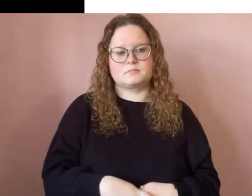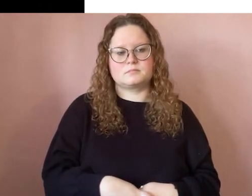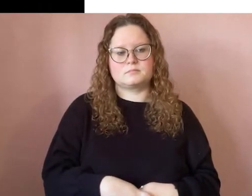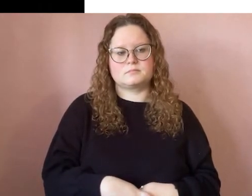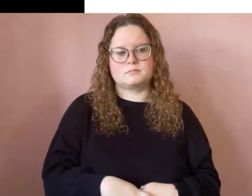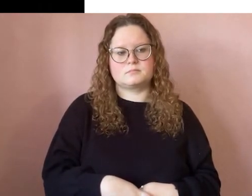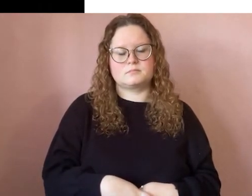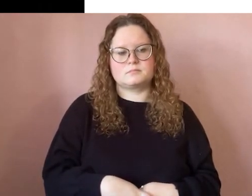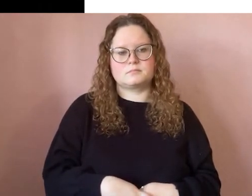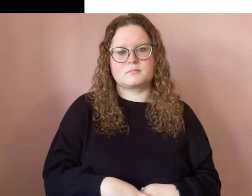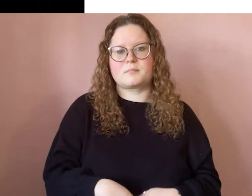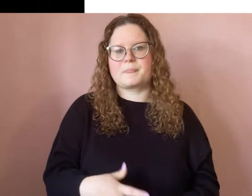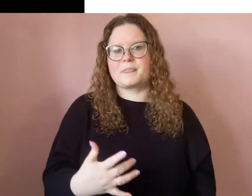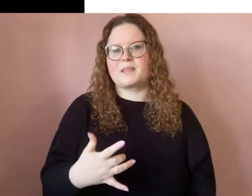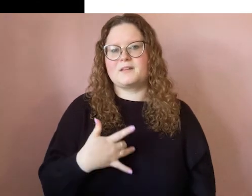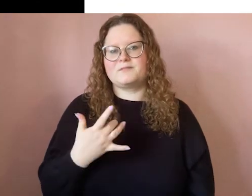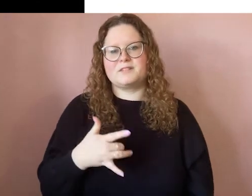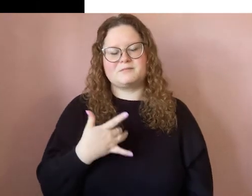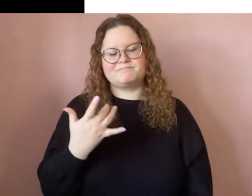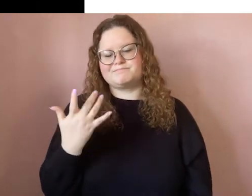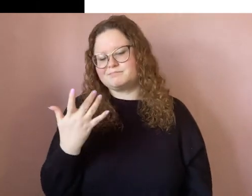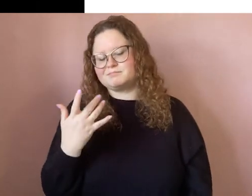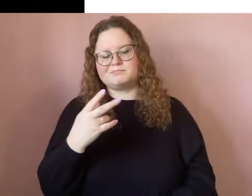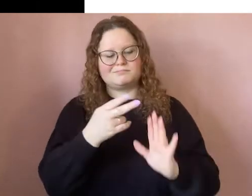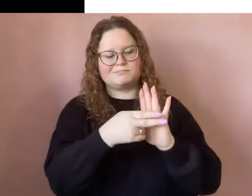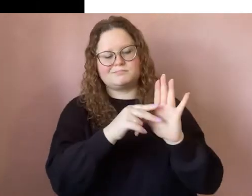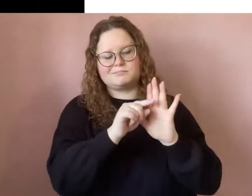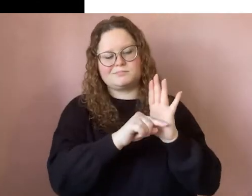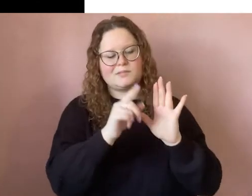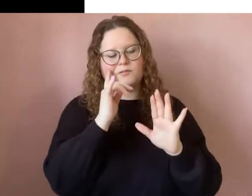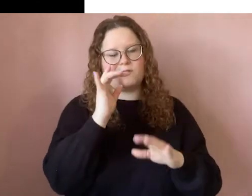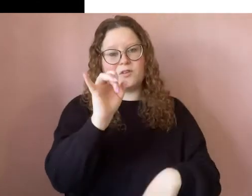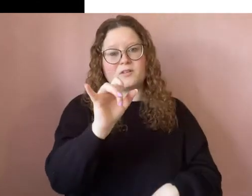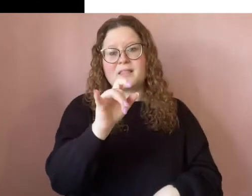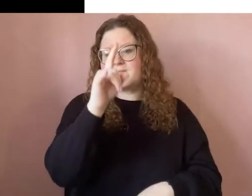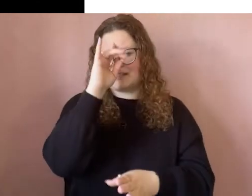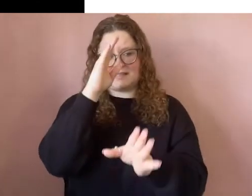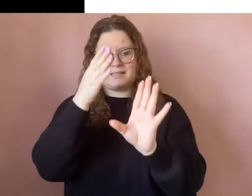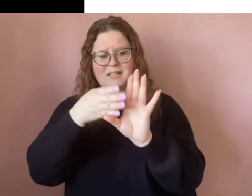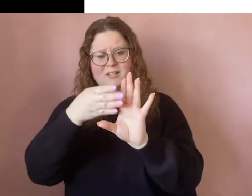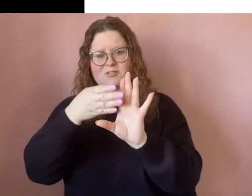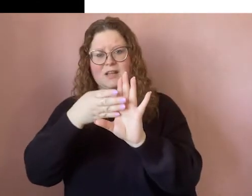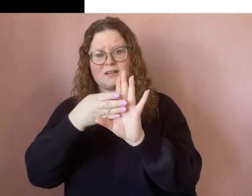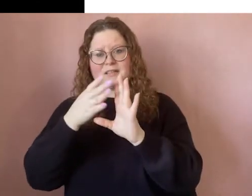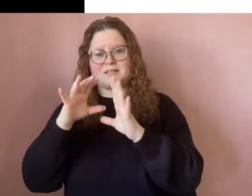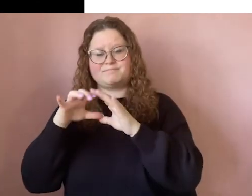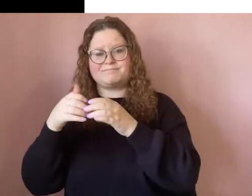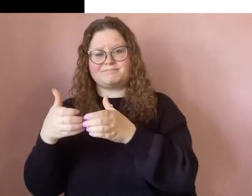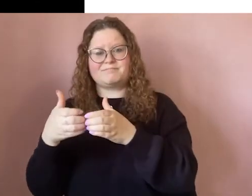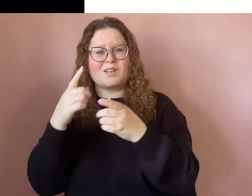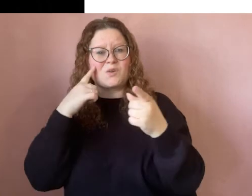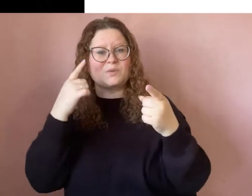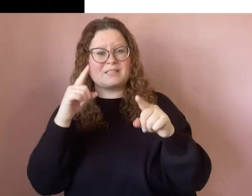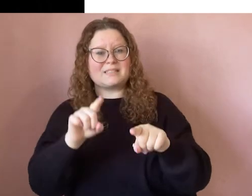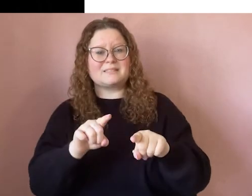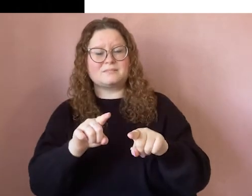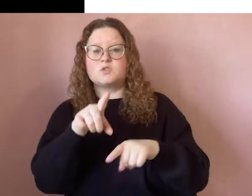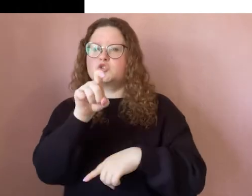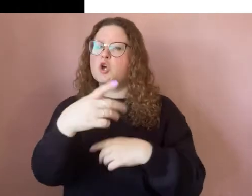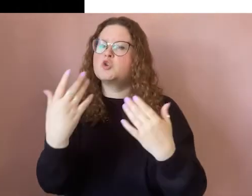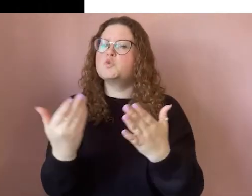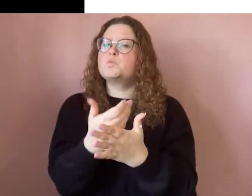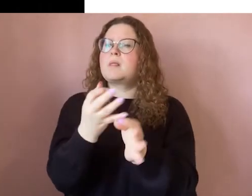phrases which imply some degree of responsibility of the person themselves for what may be ailing them.